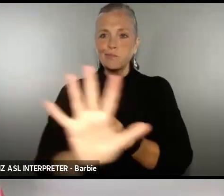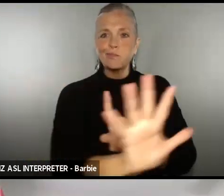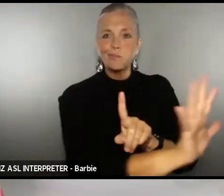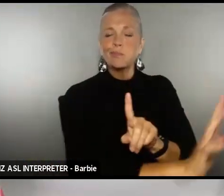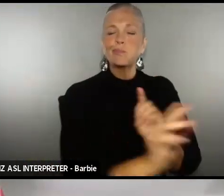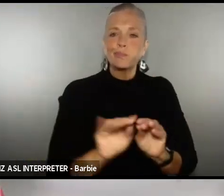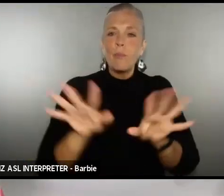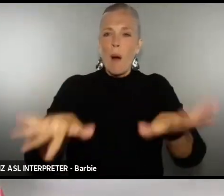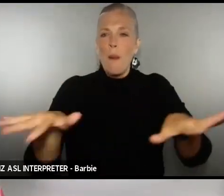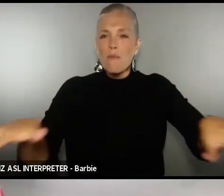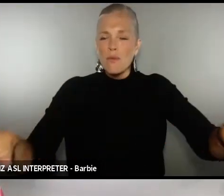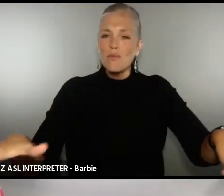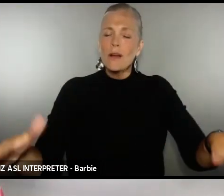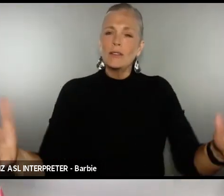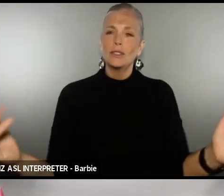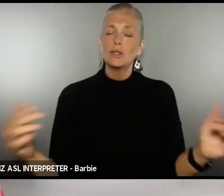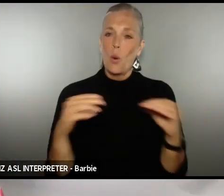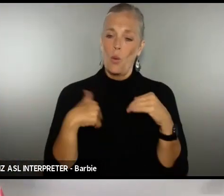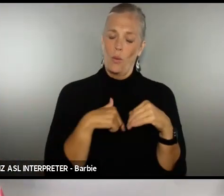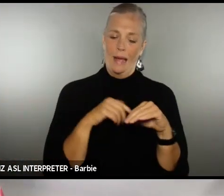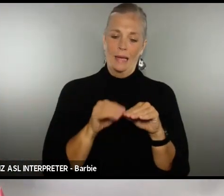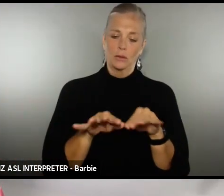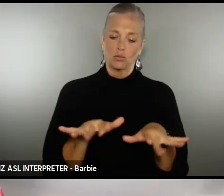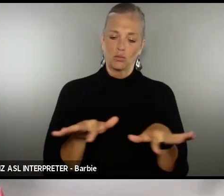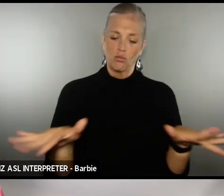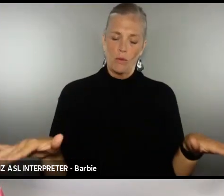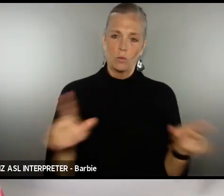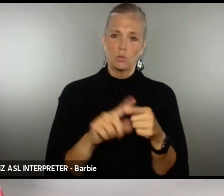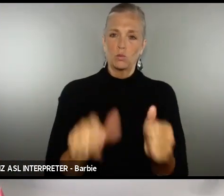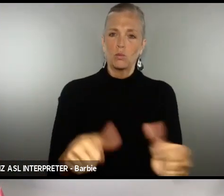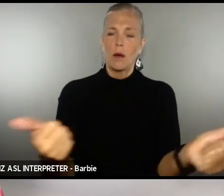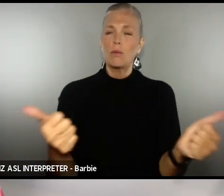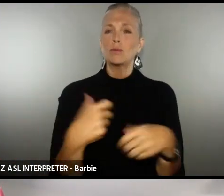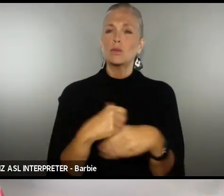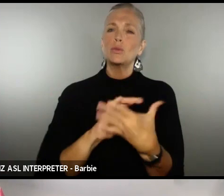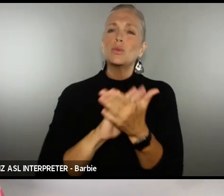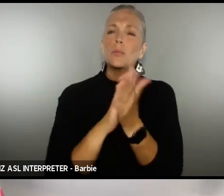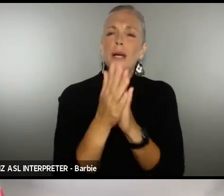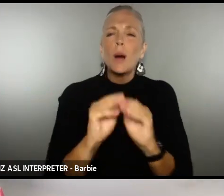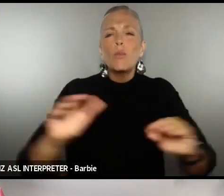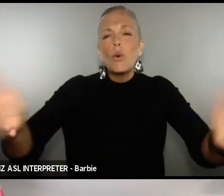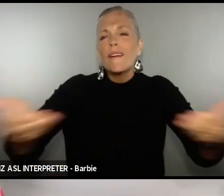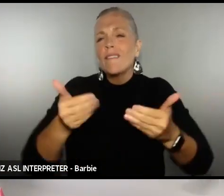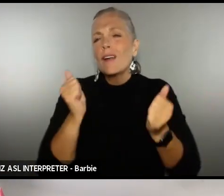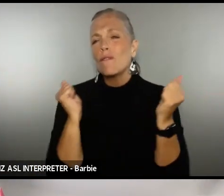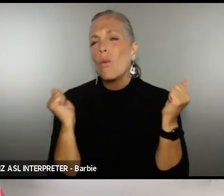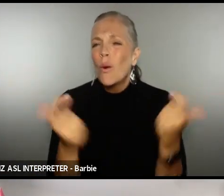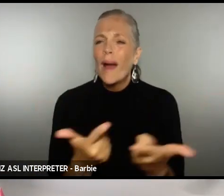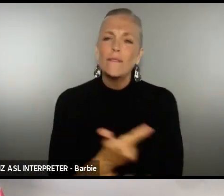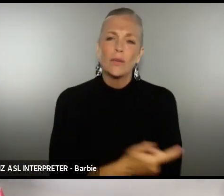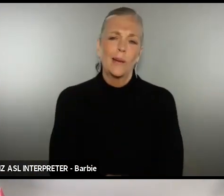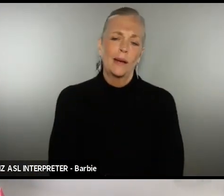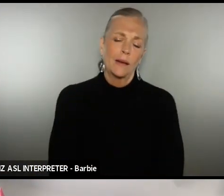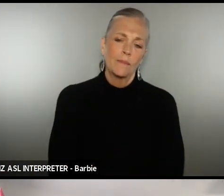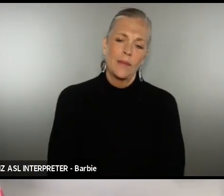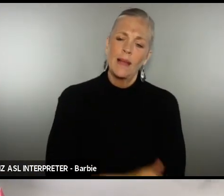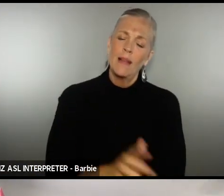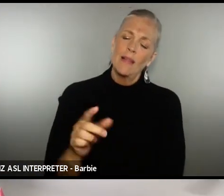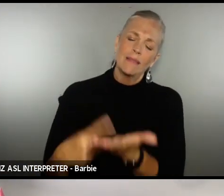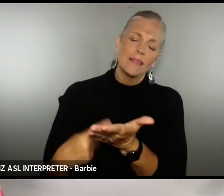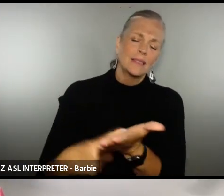everybody. And I think, I really appreciate this conversation. This has been a